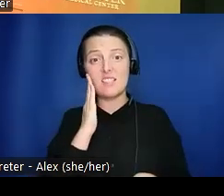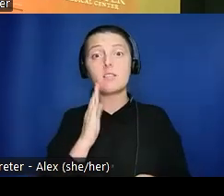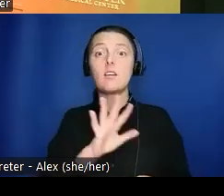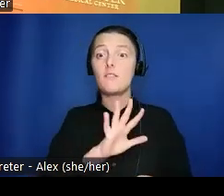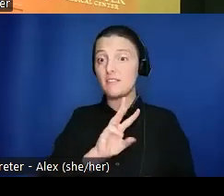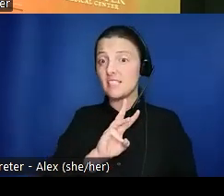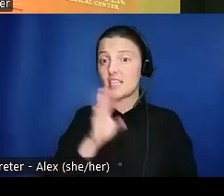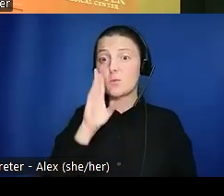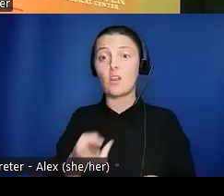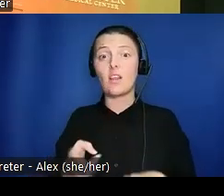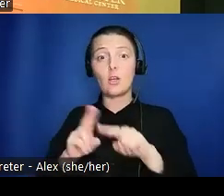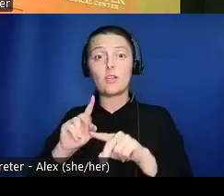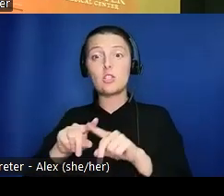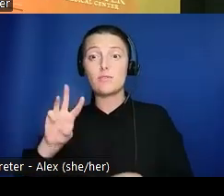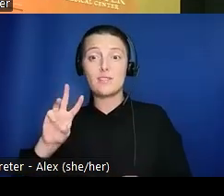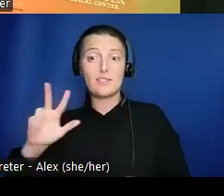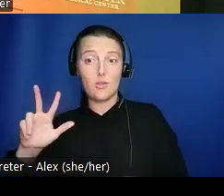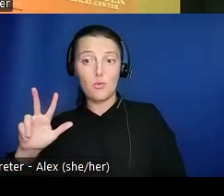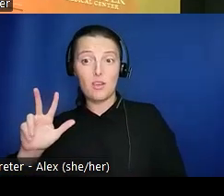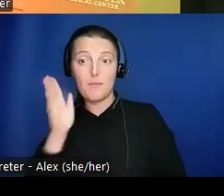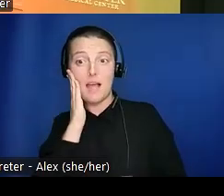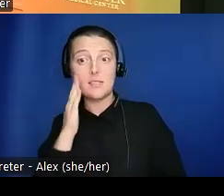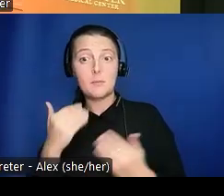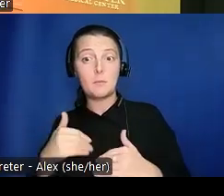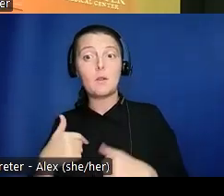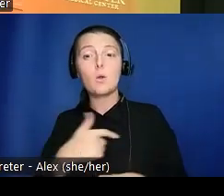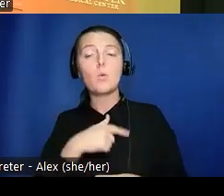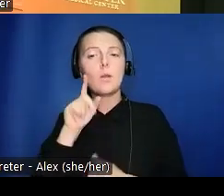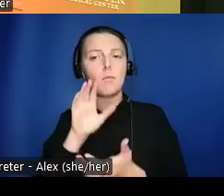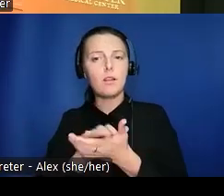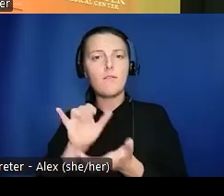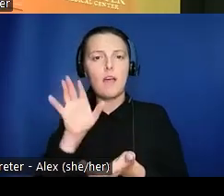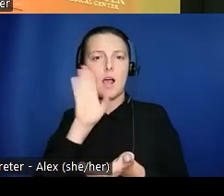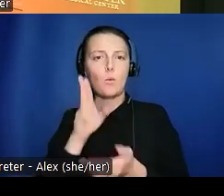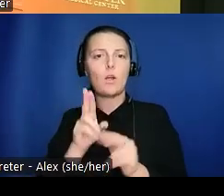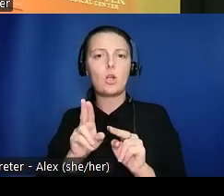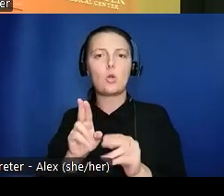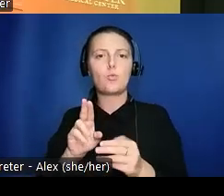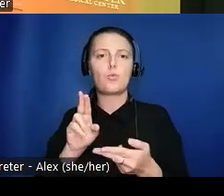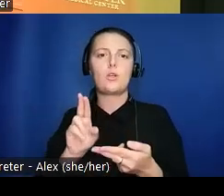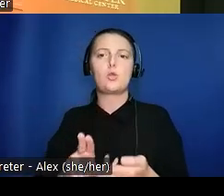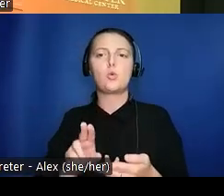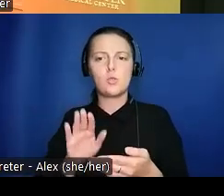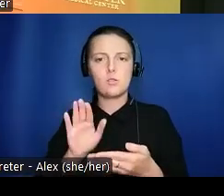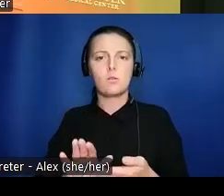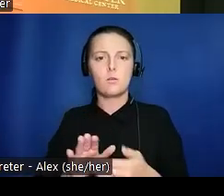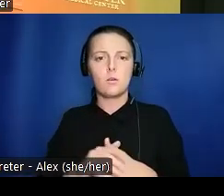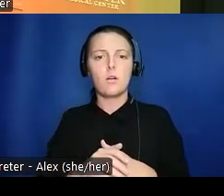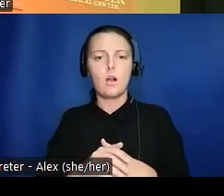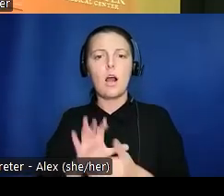We are thinking that will reduce the number of the boarded patient in CPAP and reduce the overall volume as